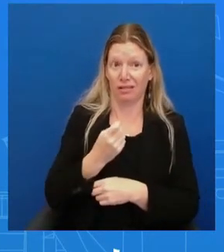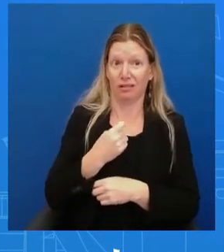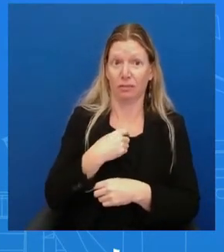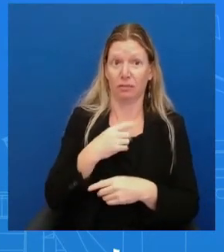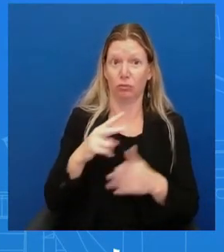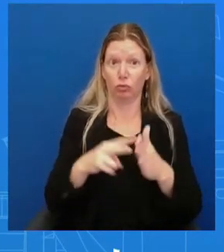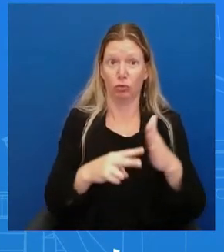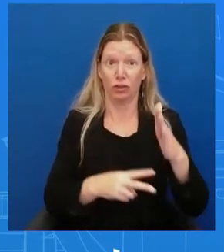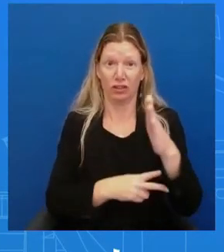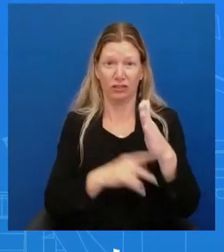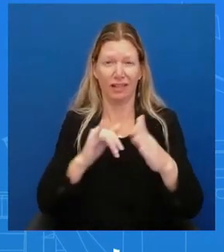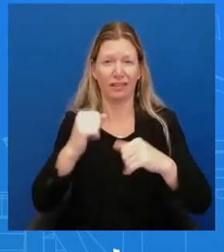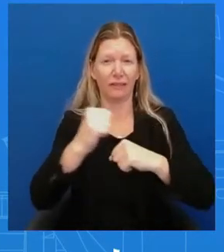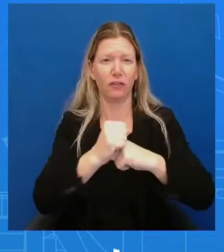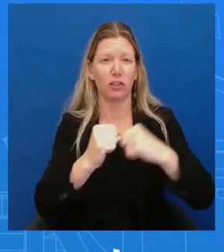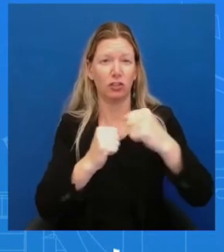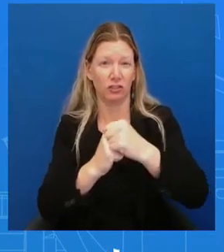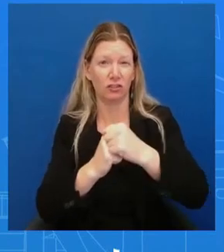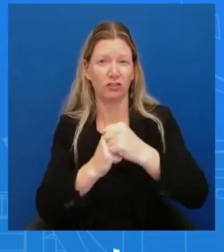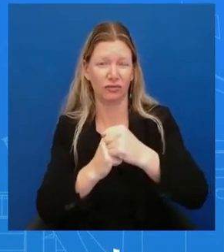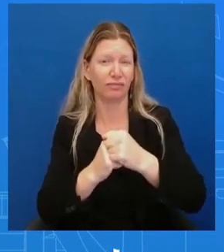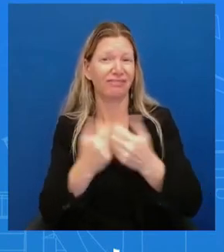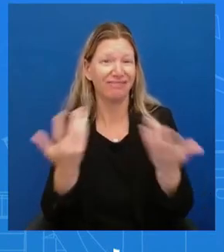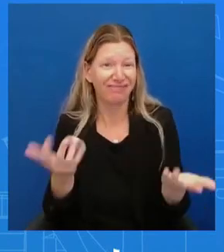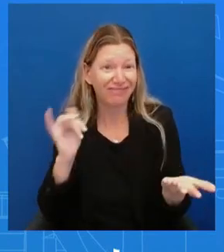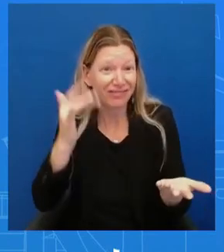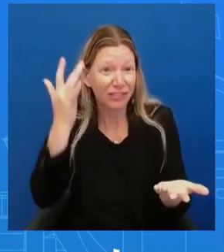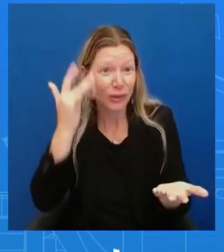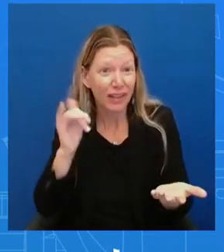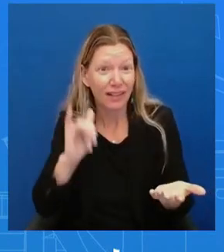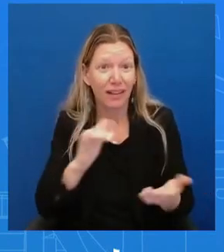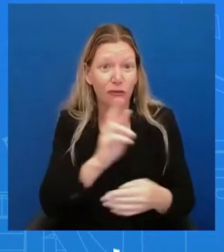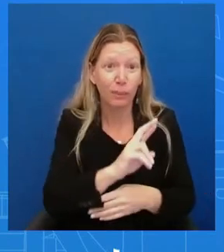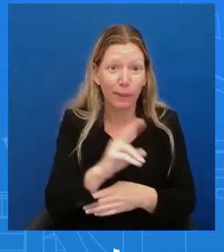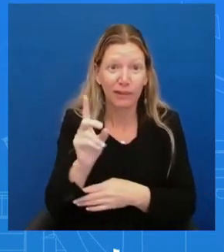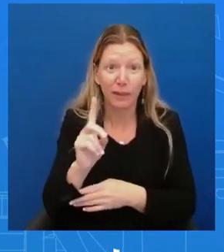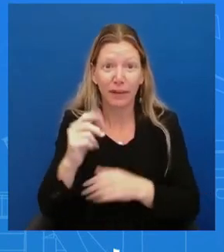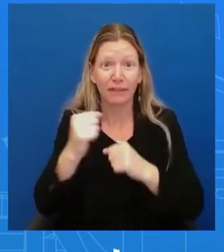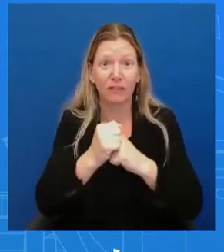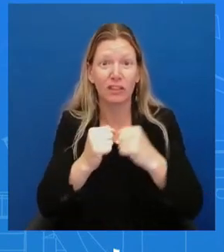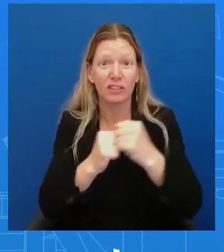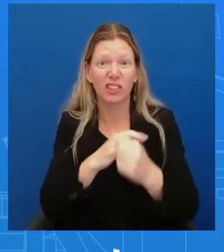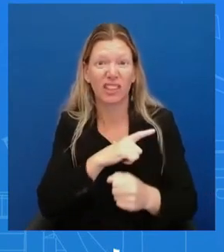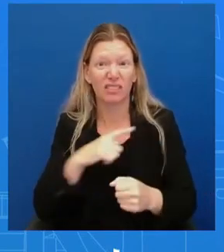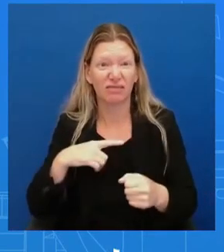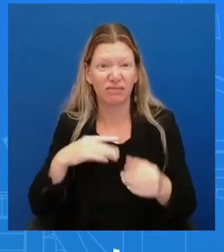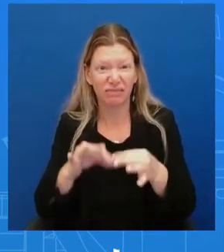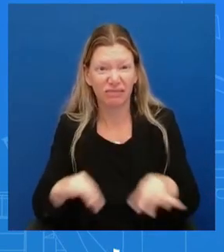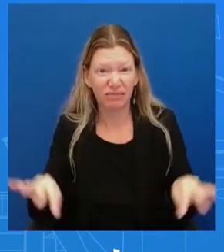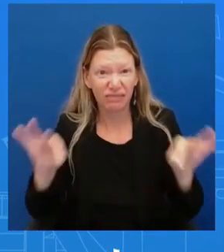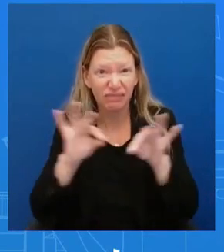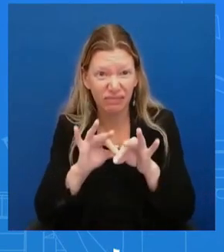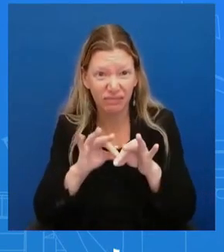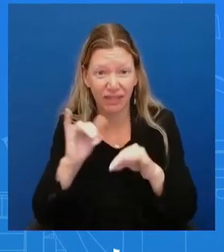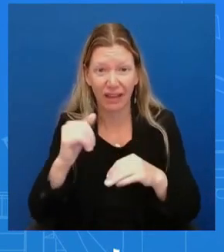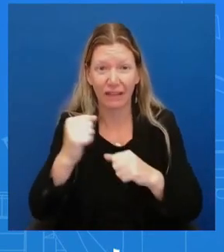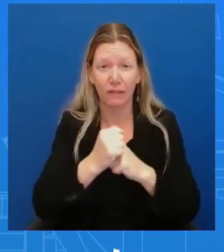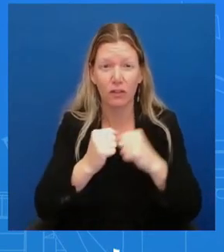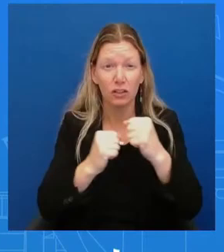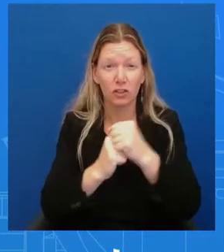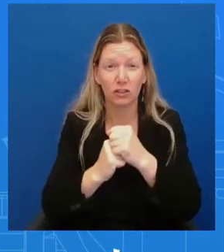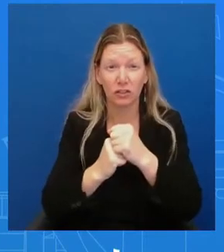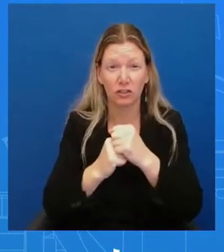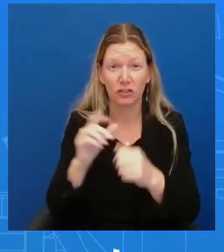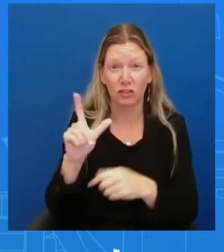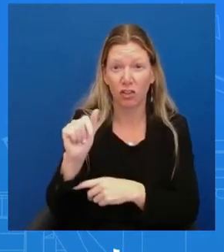that infrastructure law is now going to really deal with infrastructure in a generation. It is something that